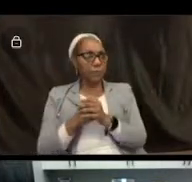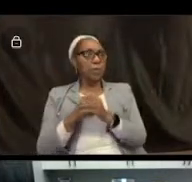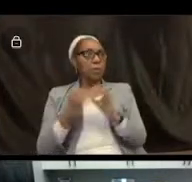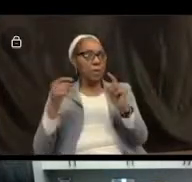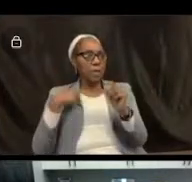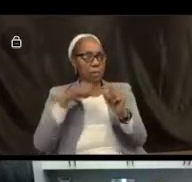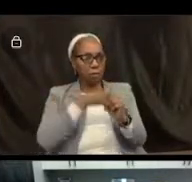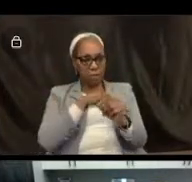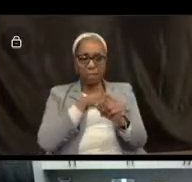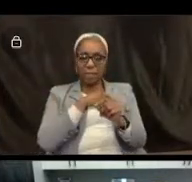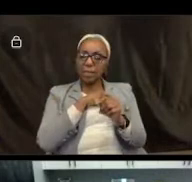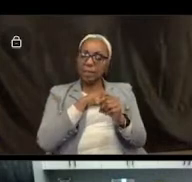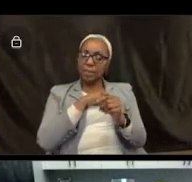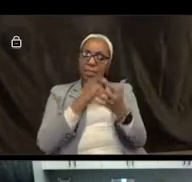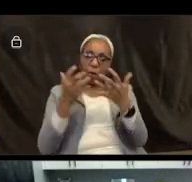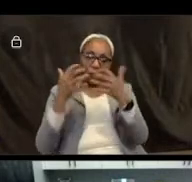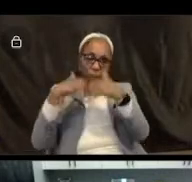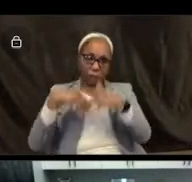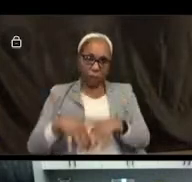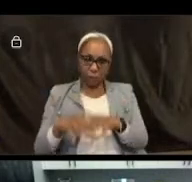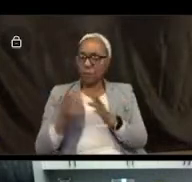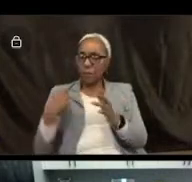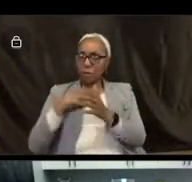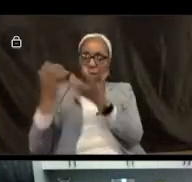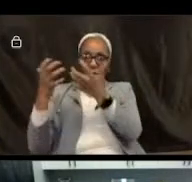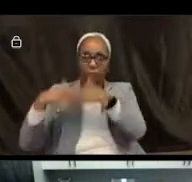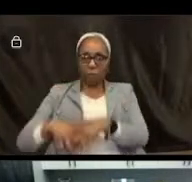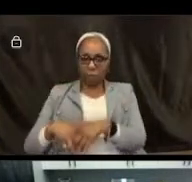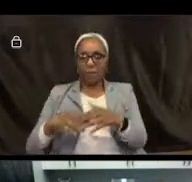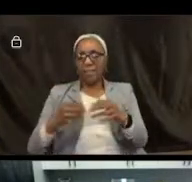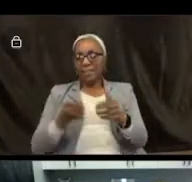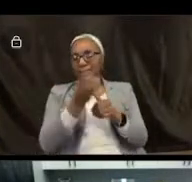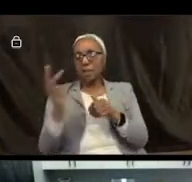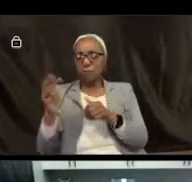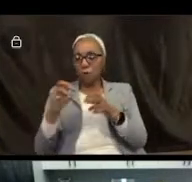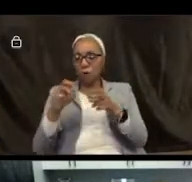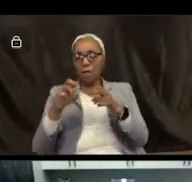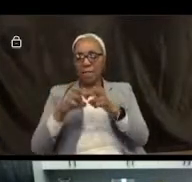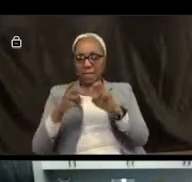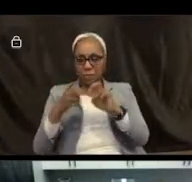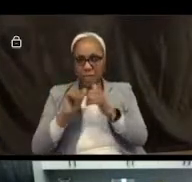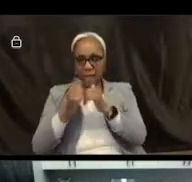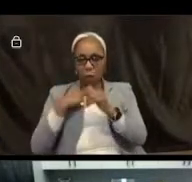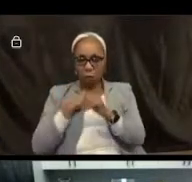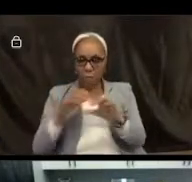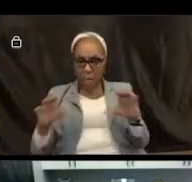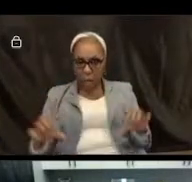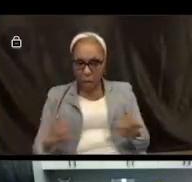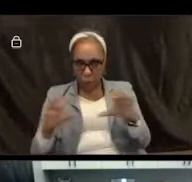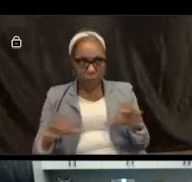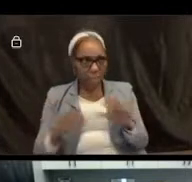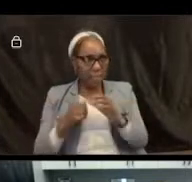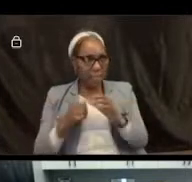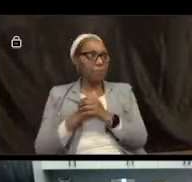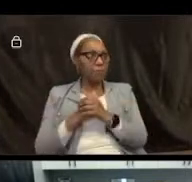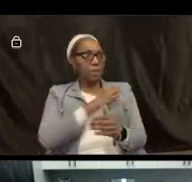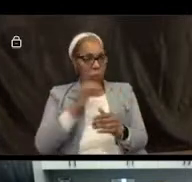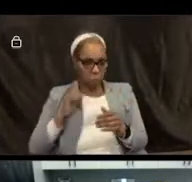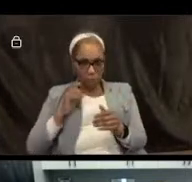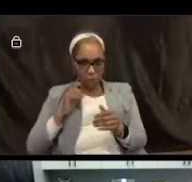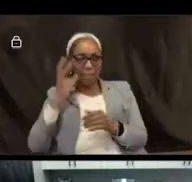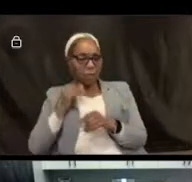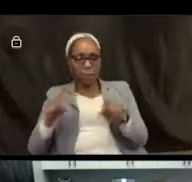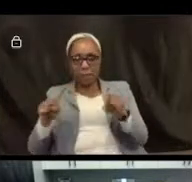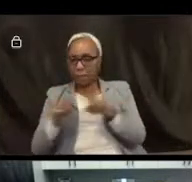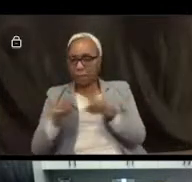several issues trying to get how we operate. And the board went through those same issues. That's why